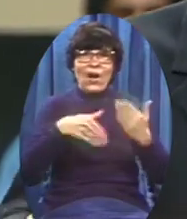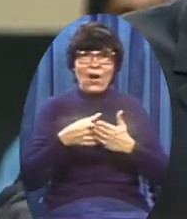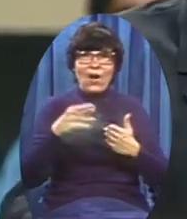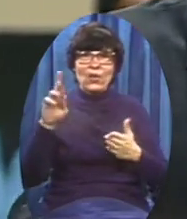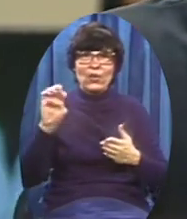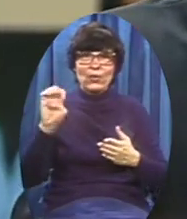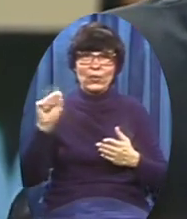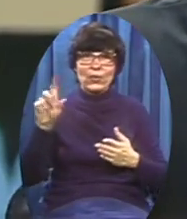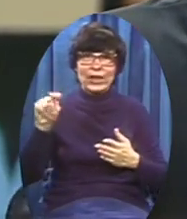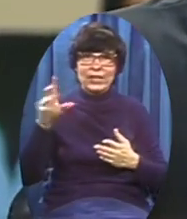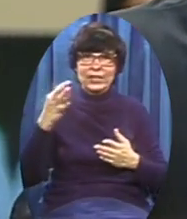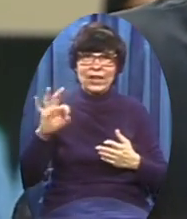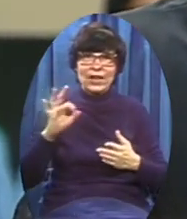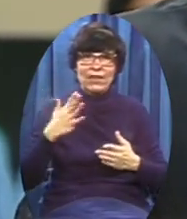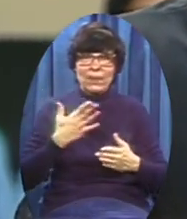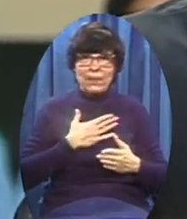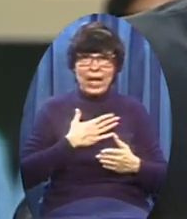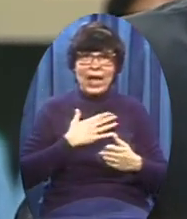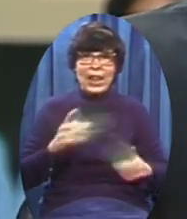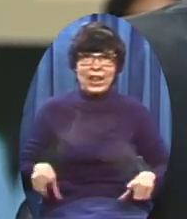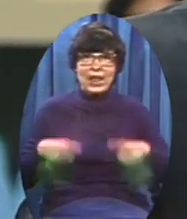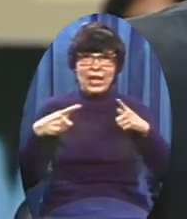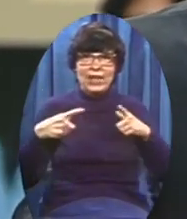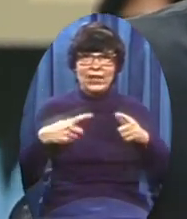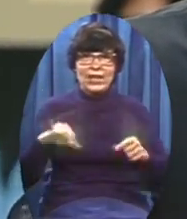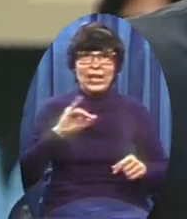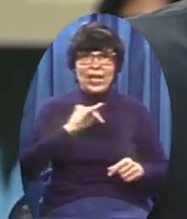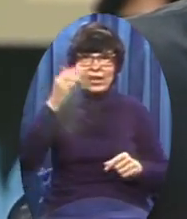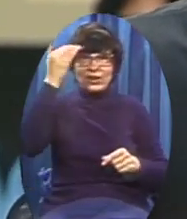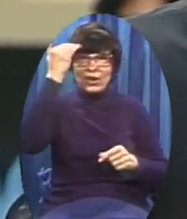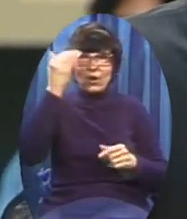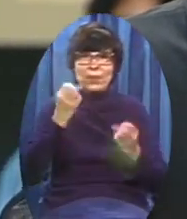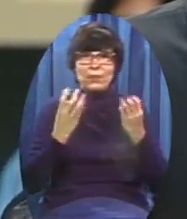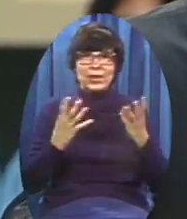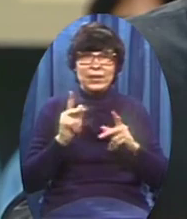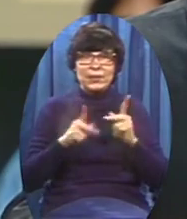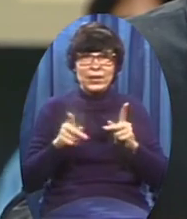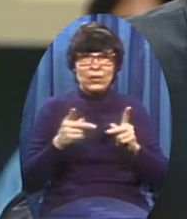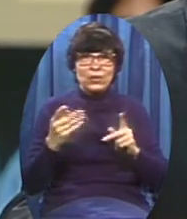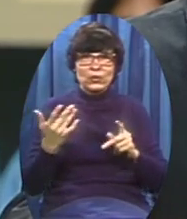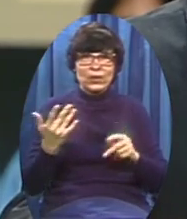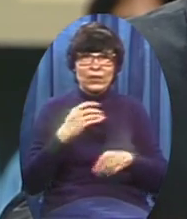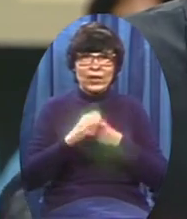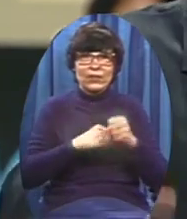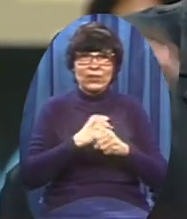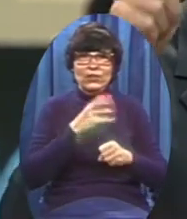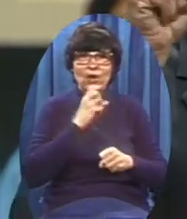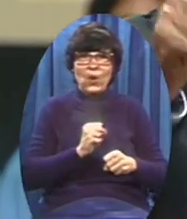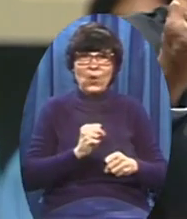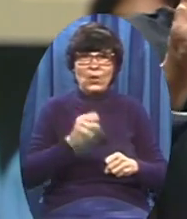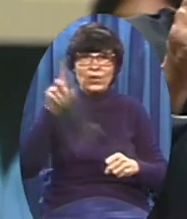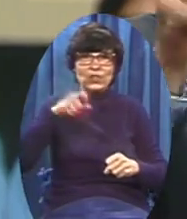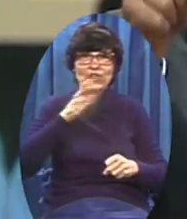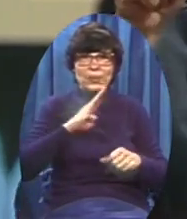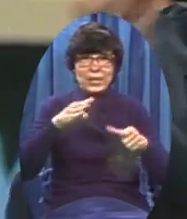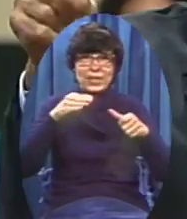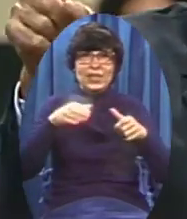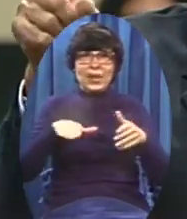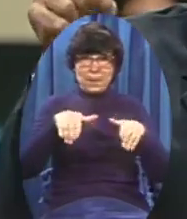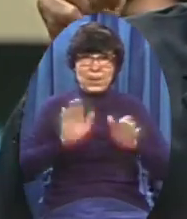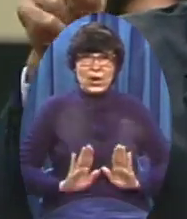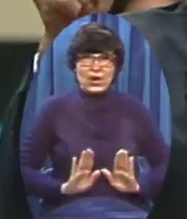I know a lot of people, Brother, I tell you, 25 years old ought to be buried. They're dead. And I'm determined to